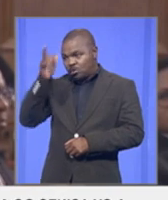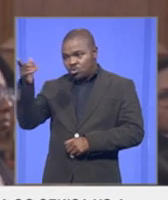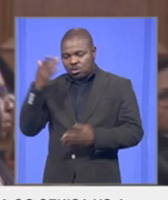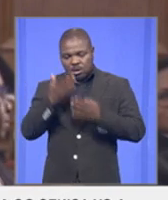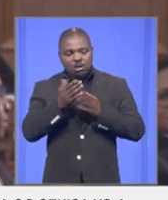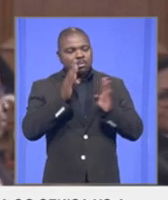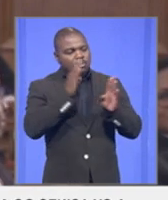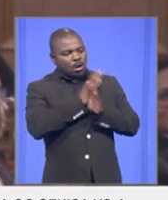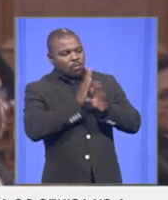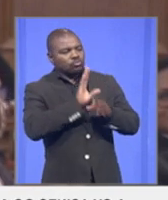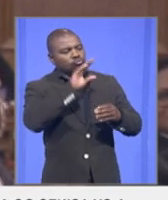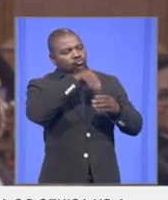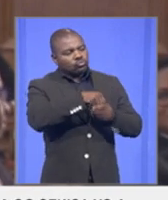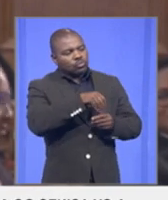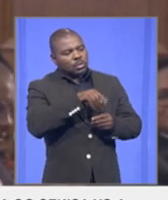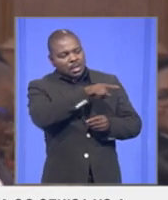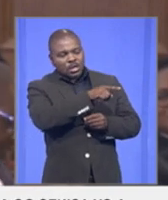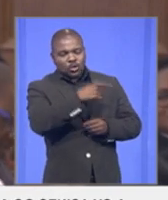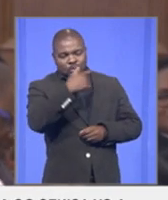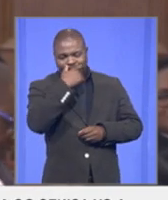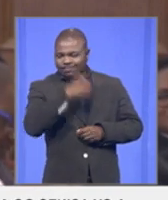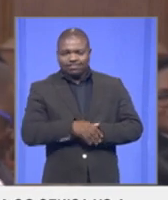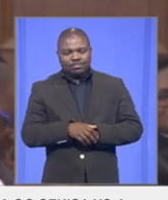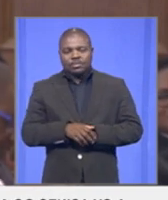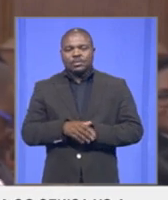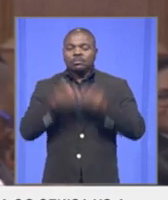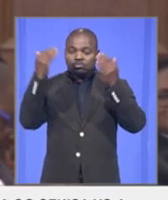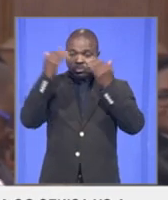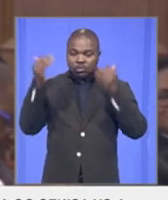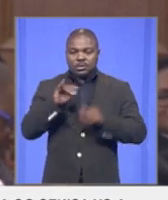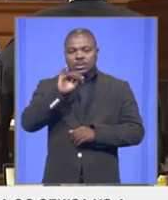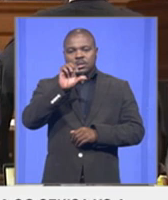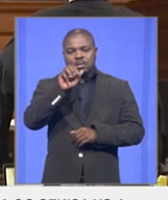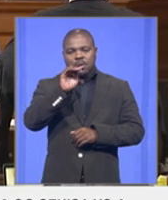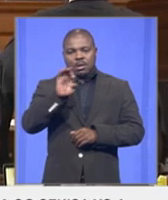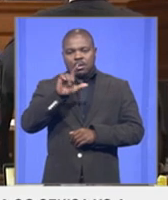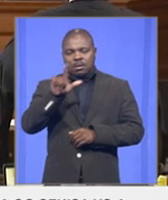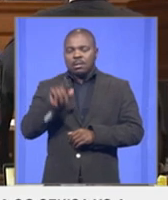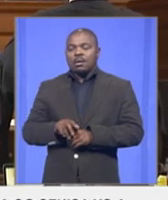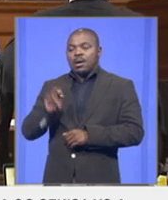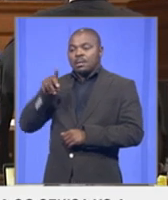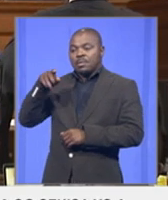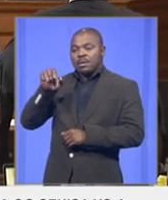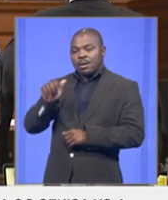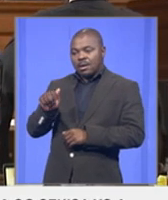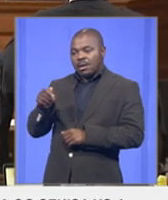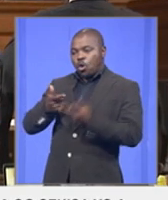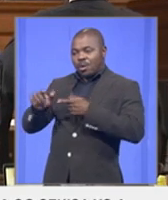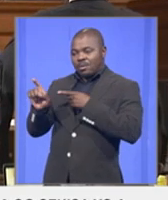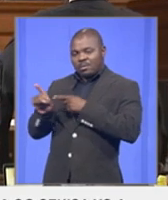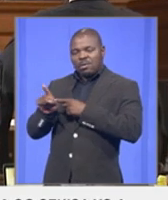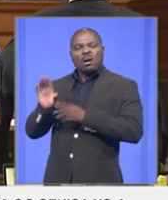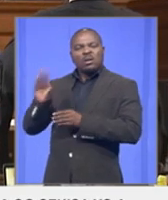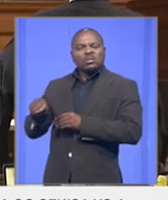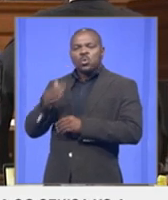se ame Ramaphosa. Moatlhodi Mohammed Ismail o botsoloditse mmueledi wa NPA Advocate Bogoma Thibedi gore